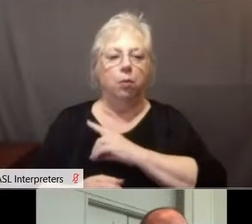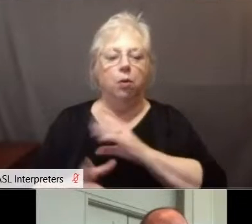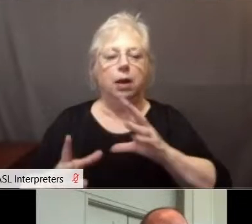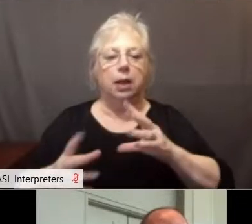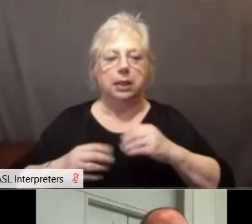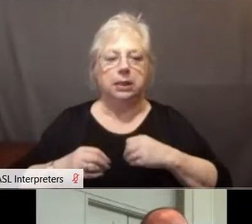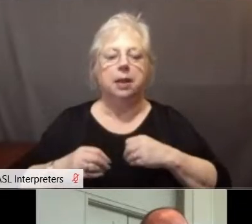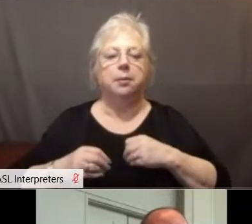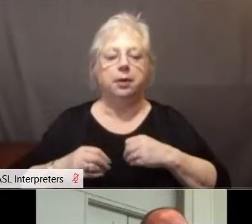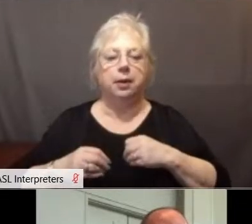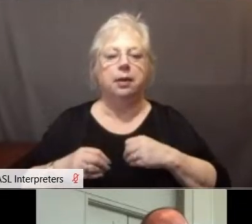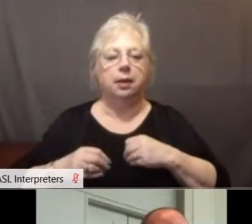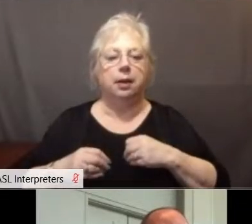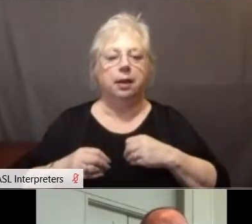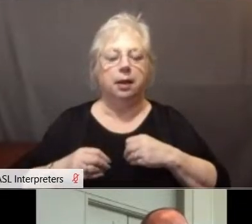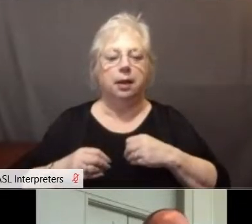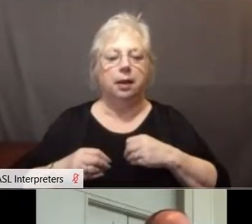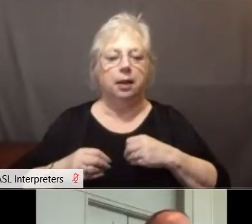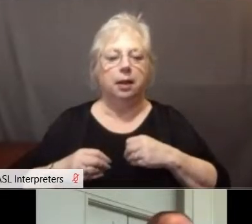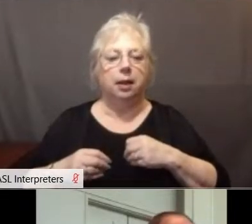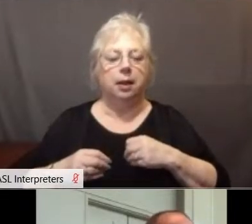recommendations.